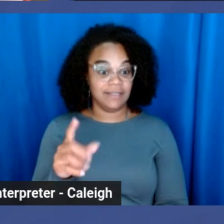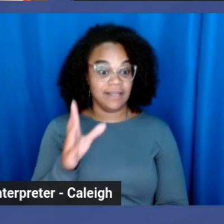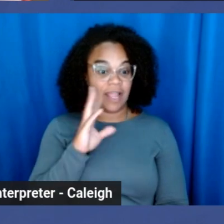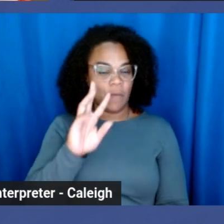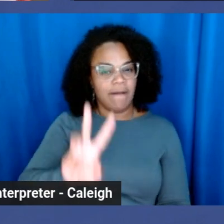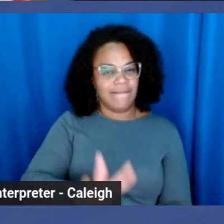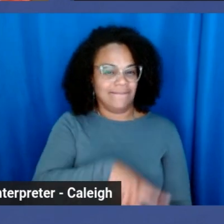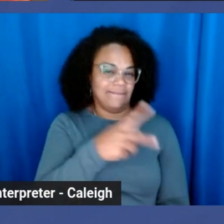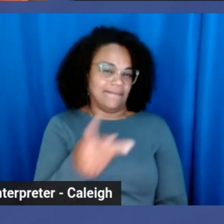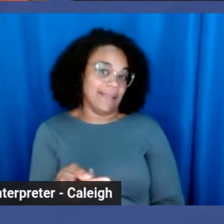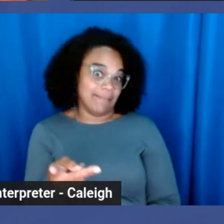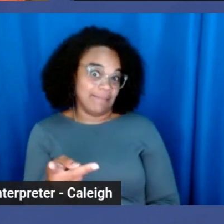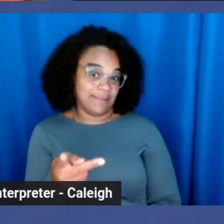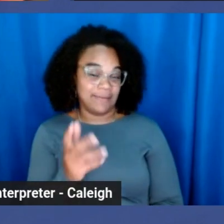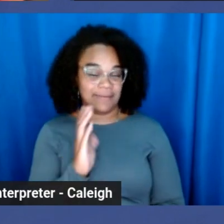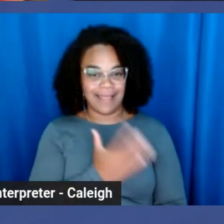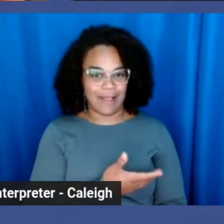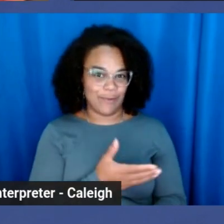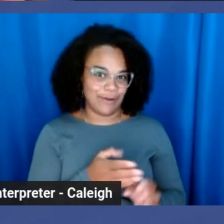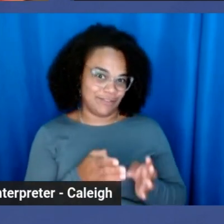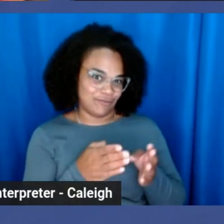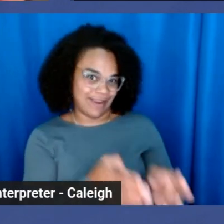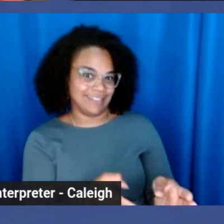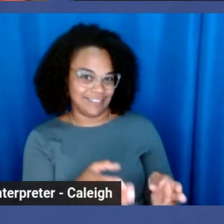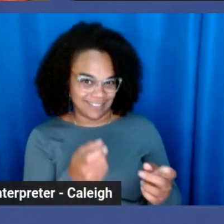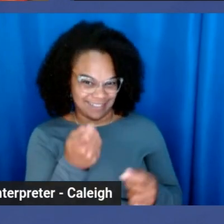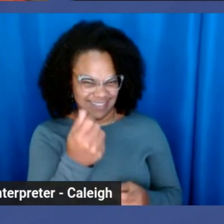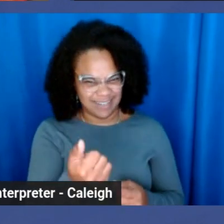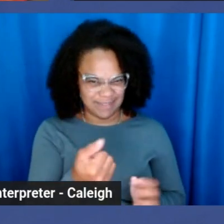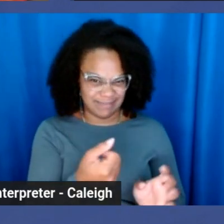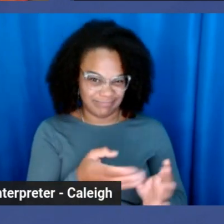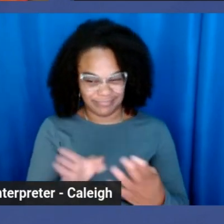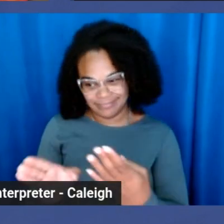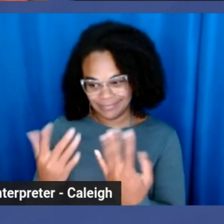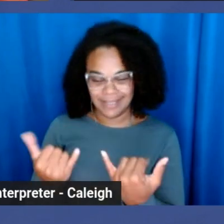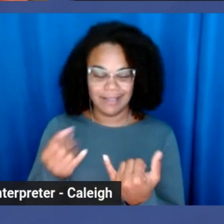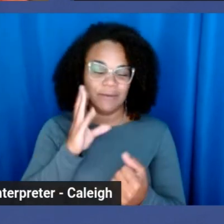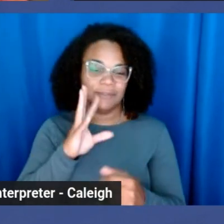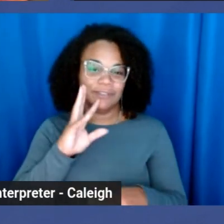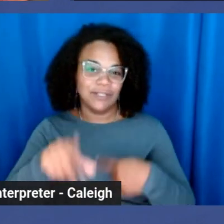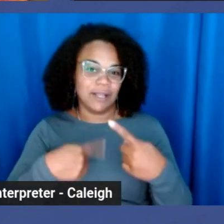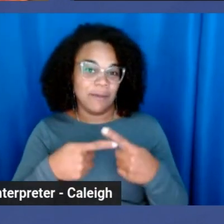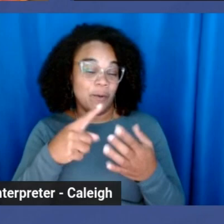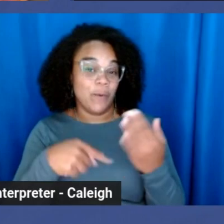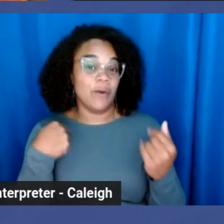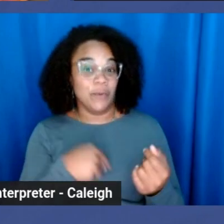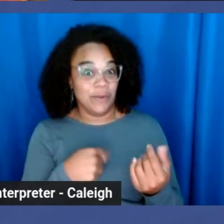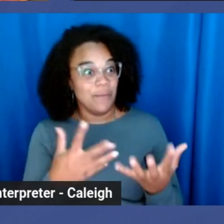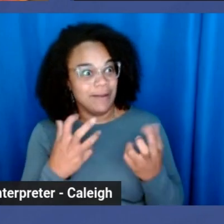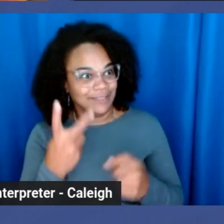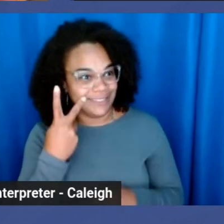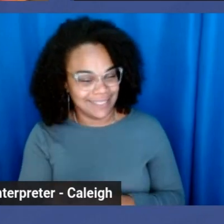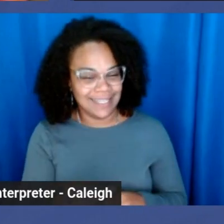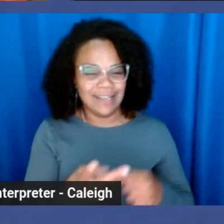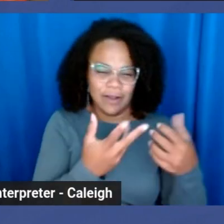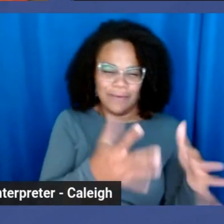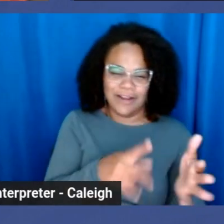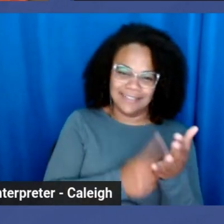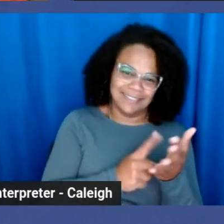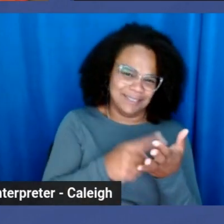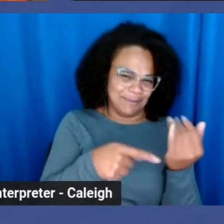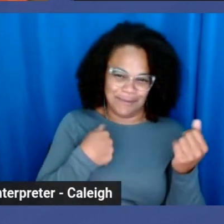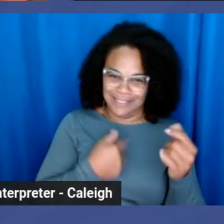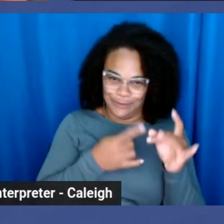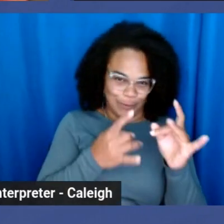flip our direction here a little bit and talk about what we would like to see. We spent a lot of time talking about what we don't